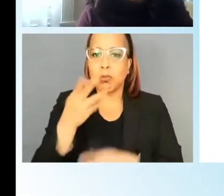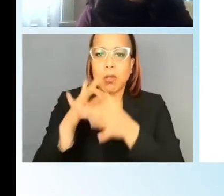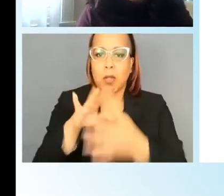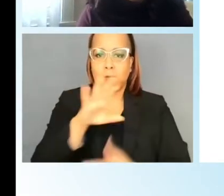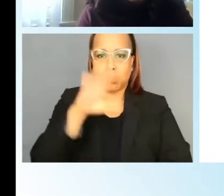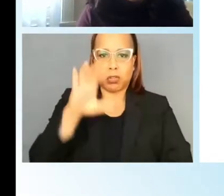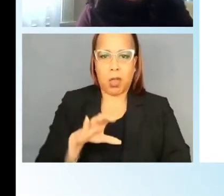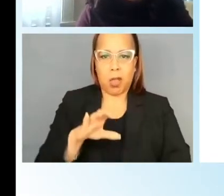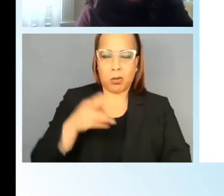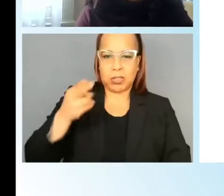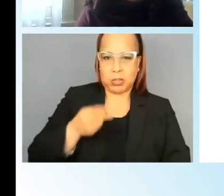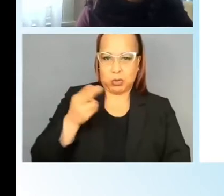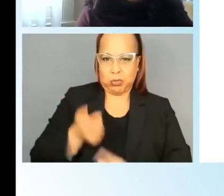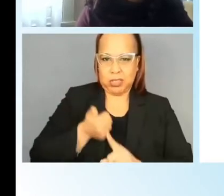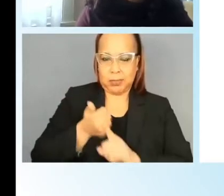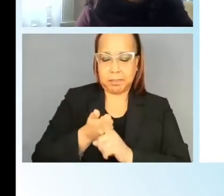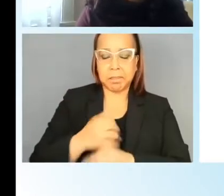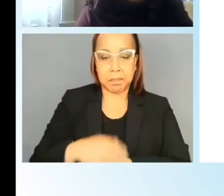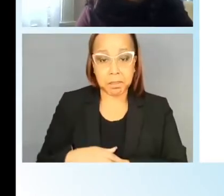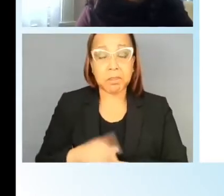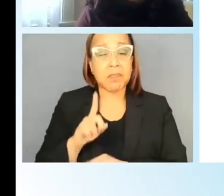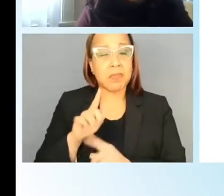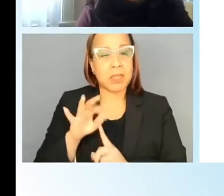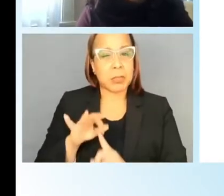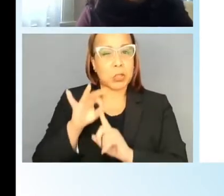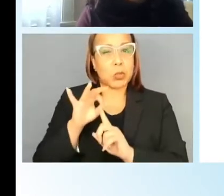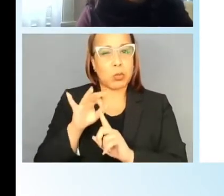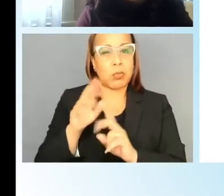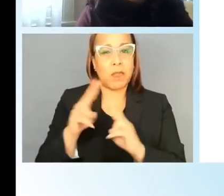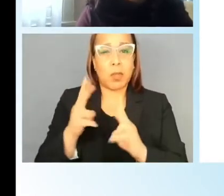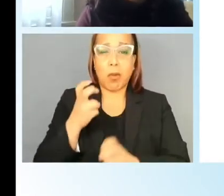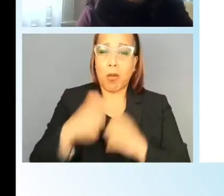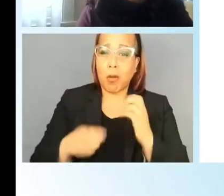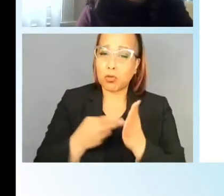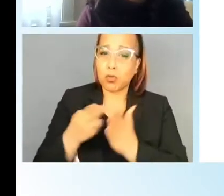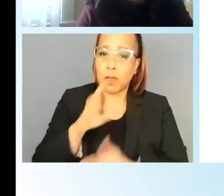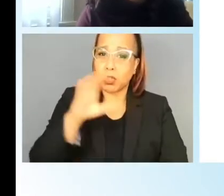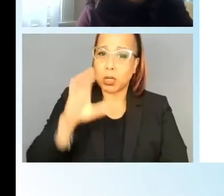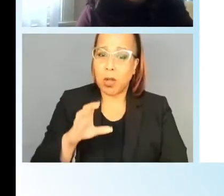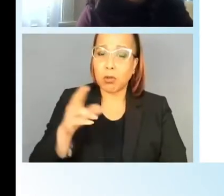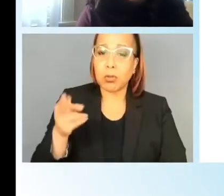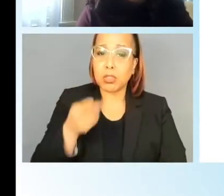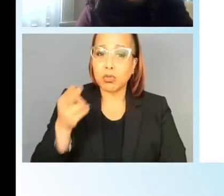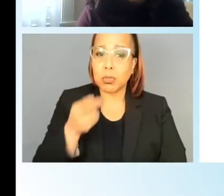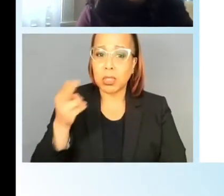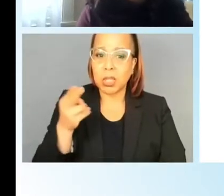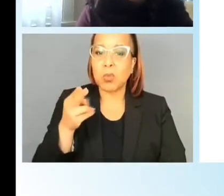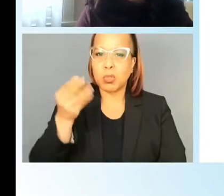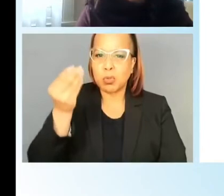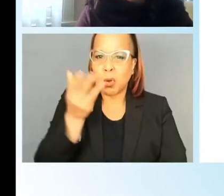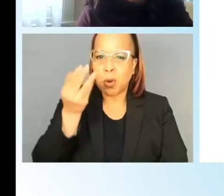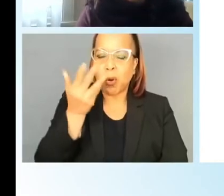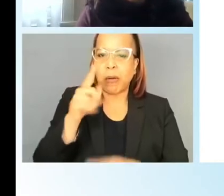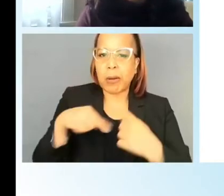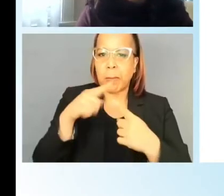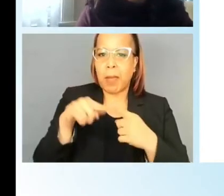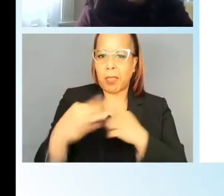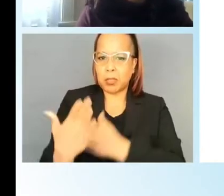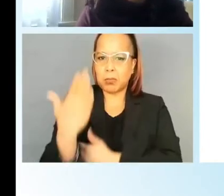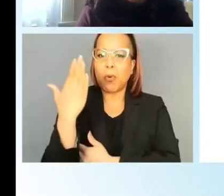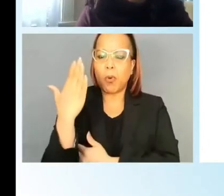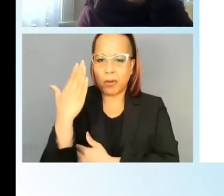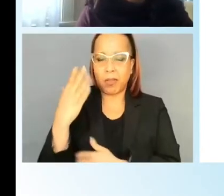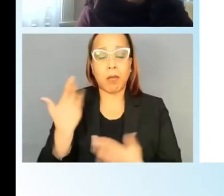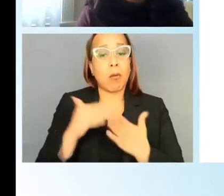Chicago's history, and in particular, the very hard truths of Chicago's history, which you've heard a little bit about this morning that